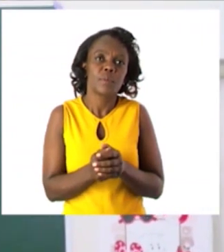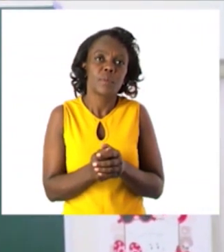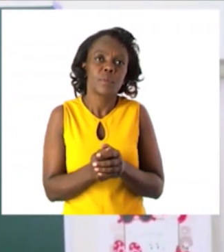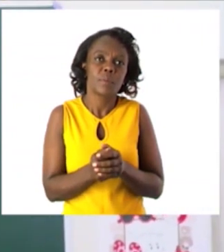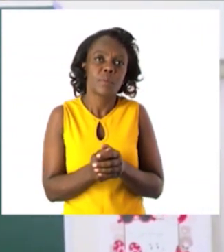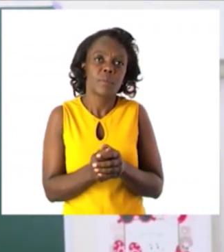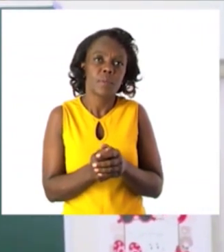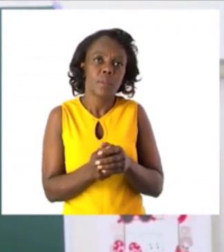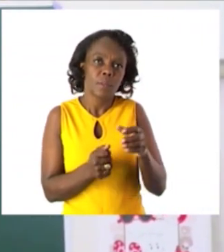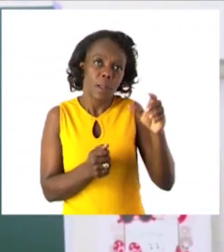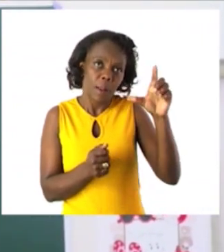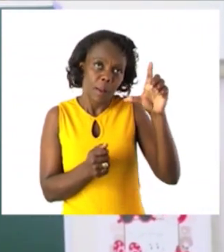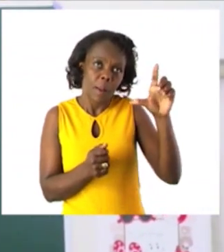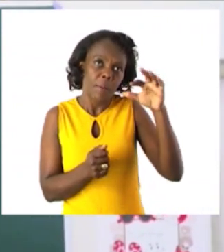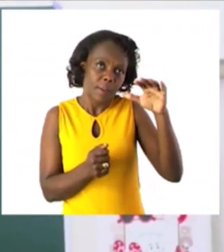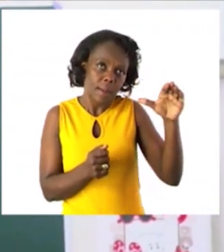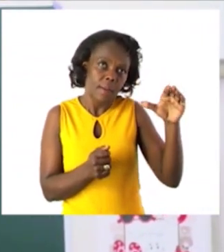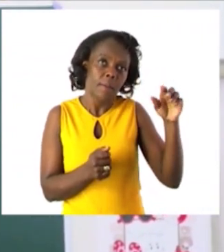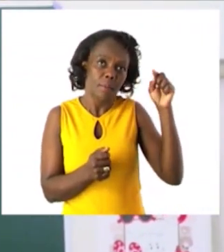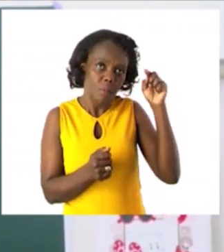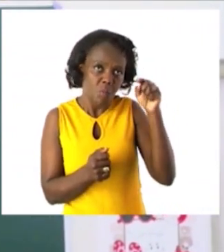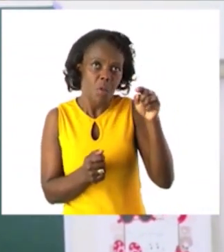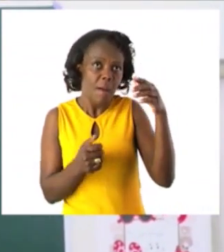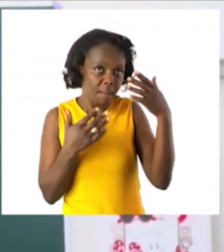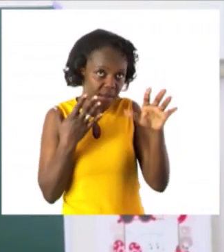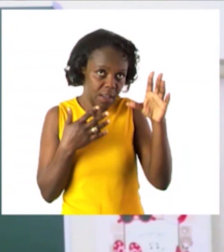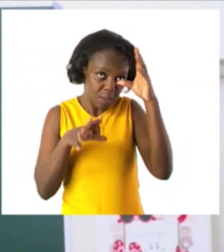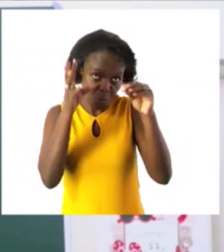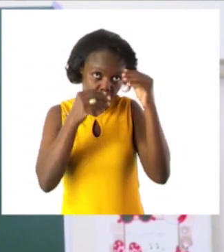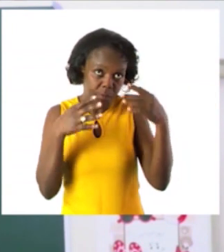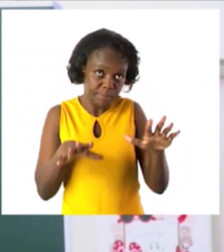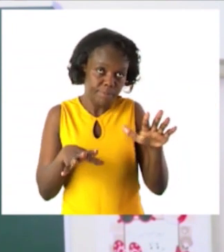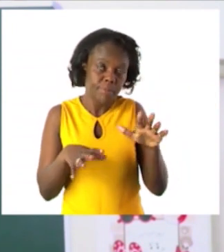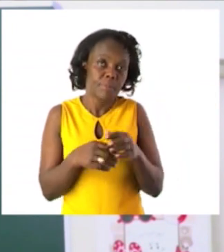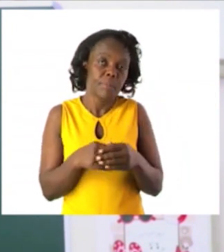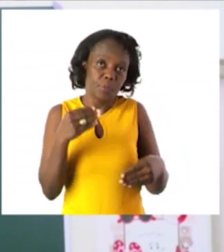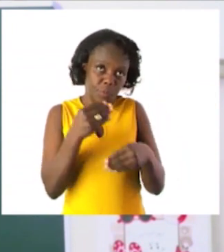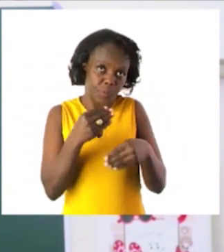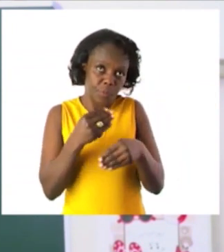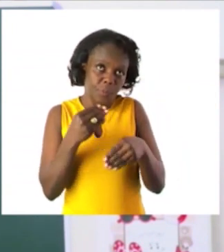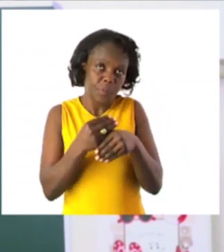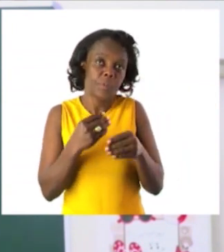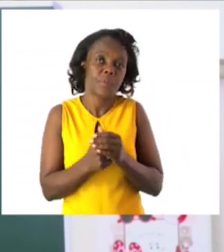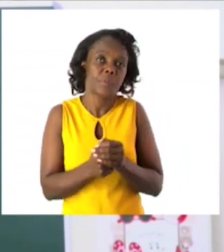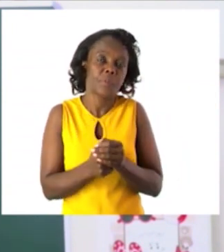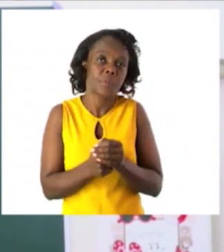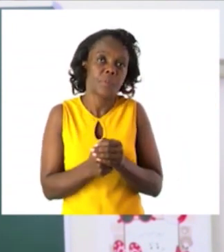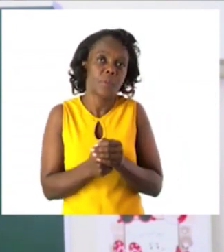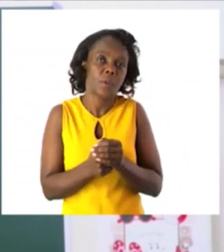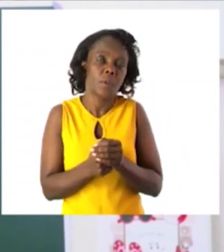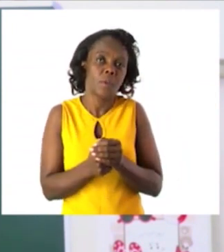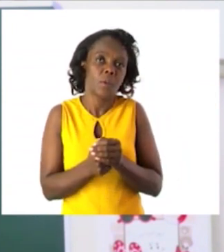learned the capital letter, we have learned the full stop. Now we are going to add more of these ones. When do we